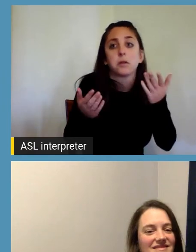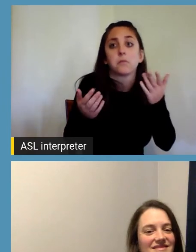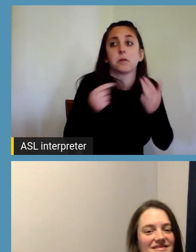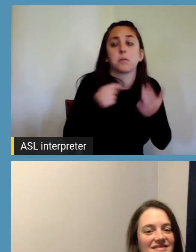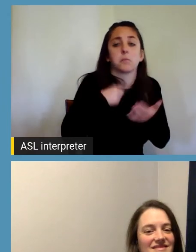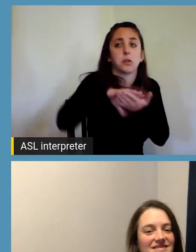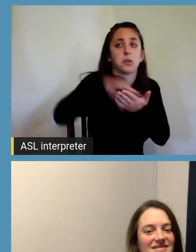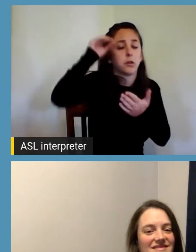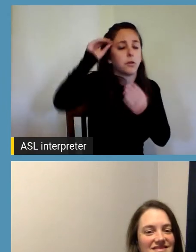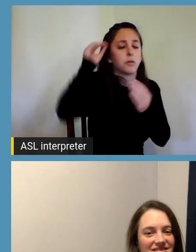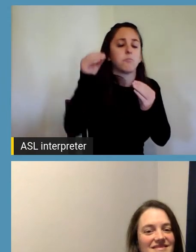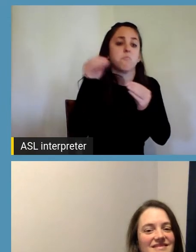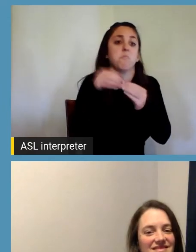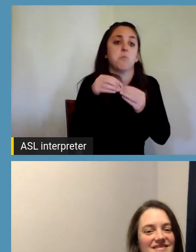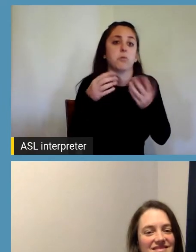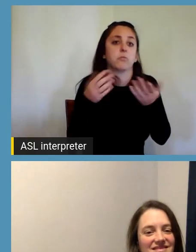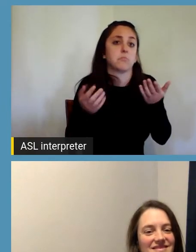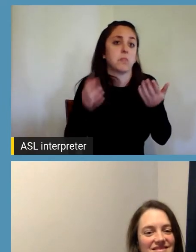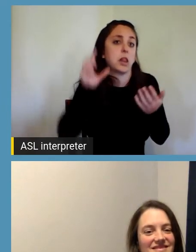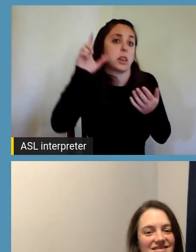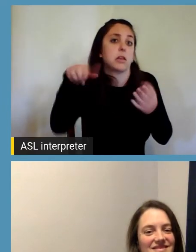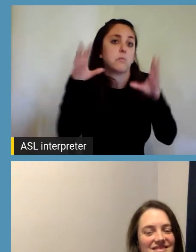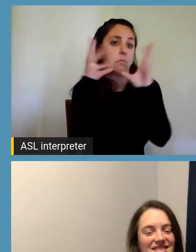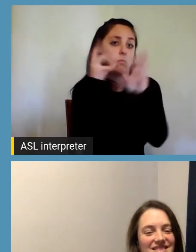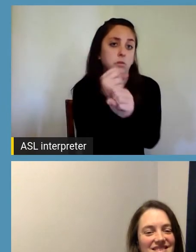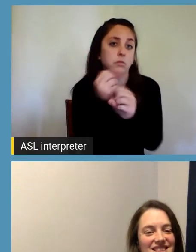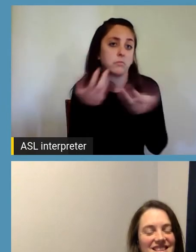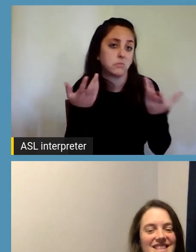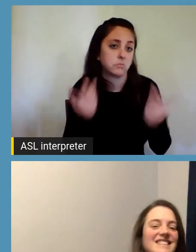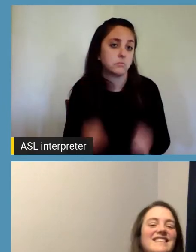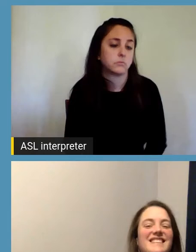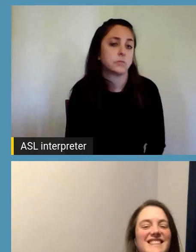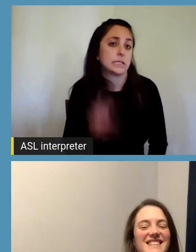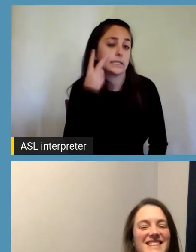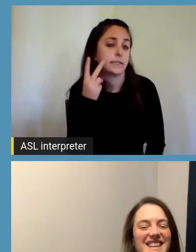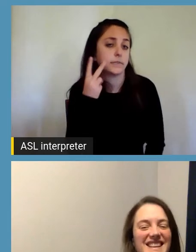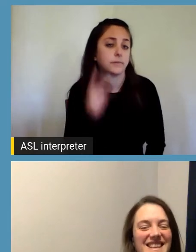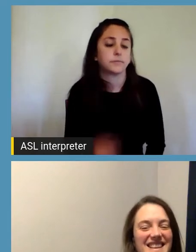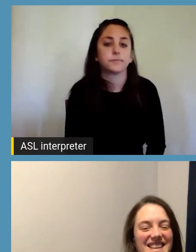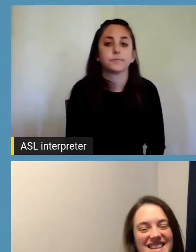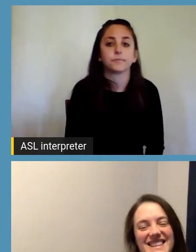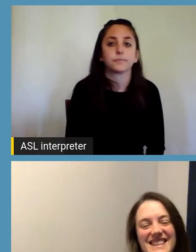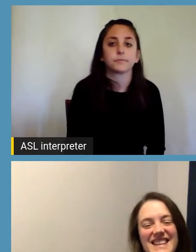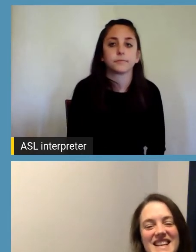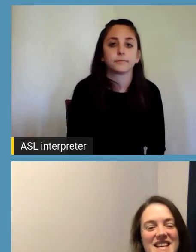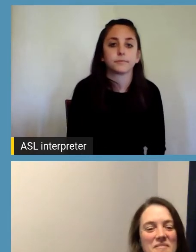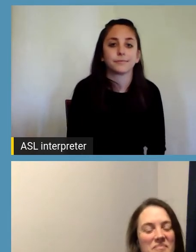more interested in those. I'm not saying that you shouldn't.